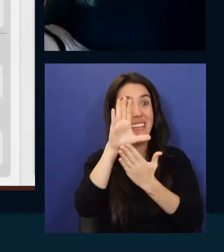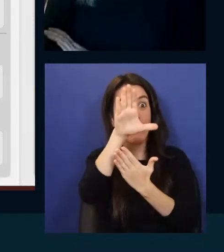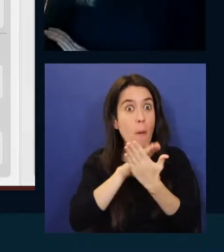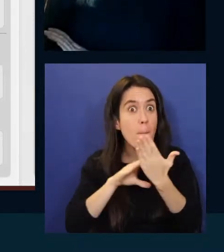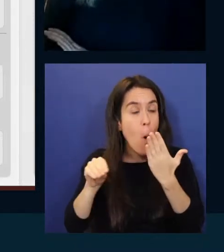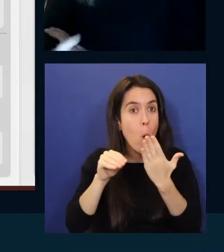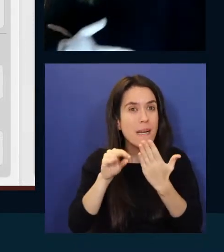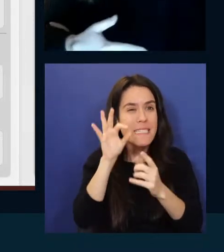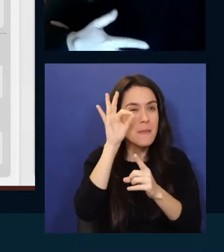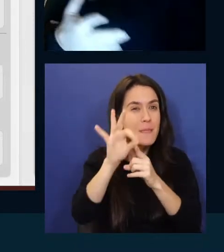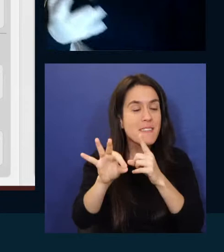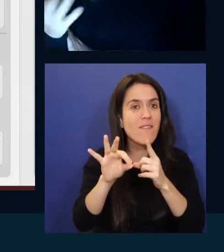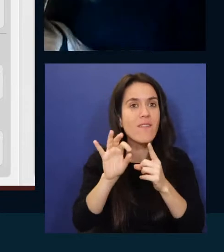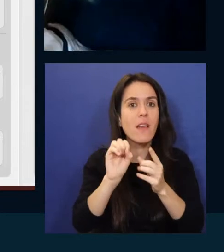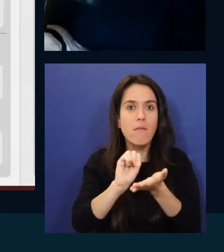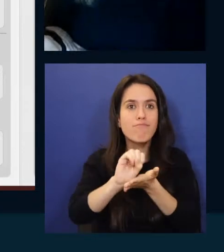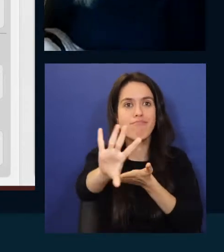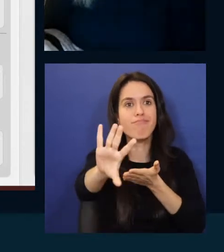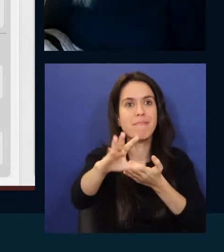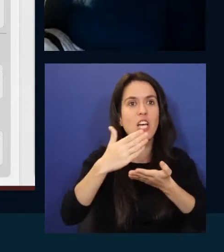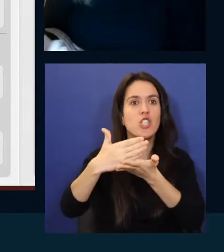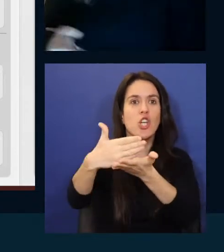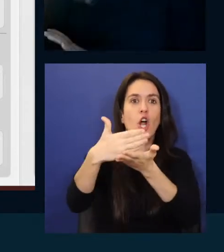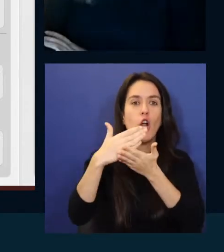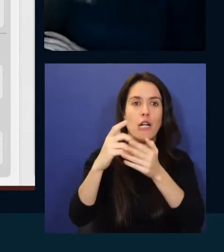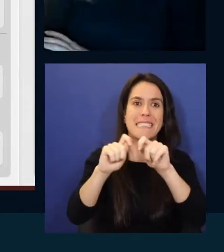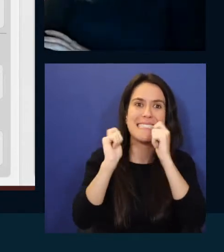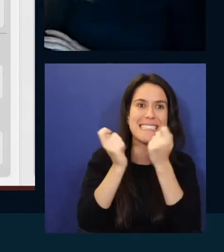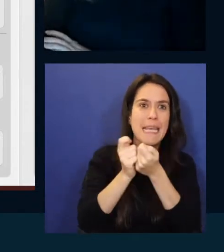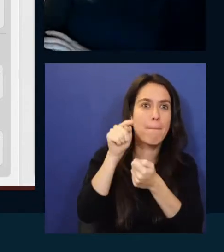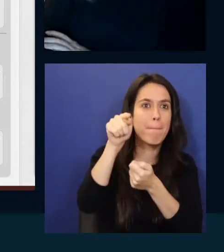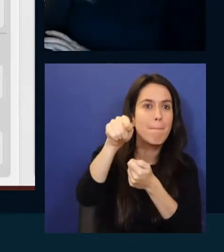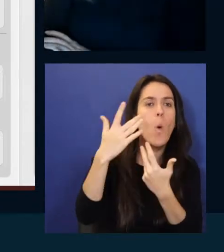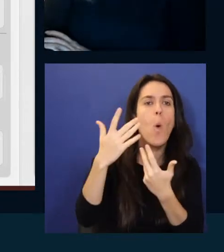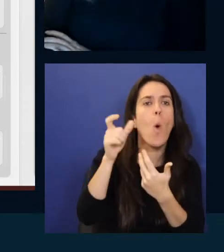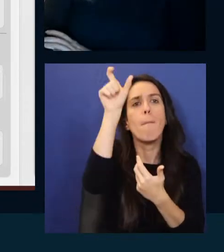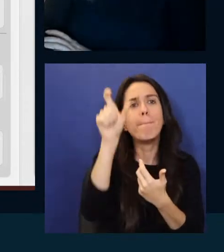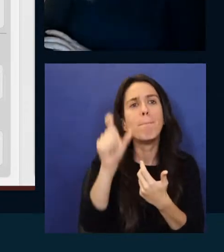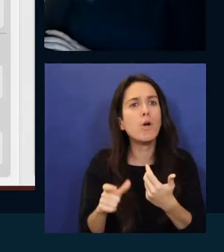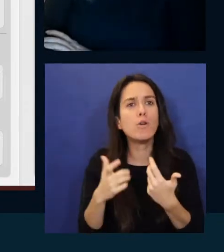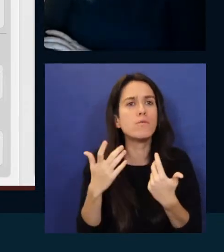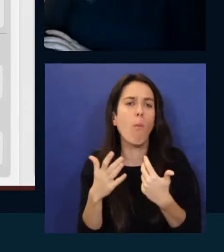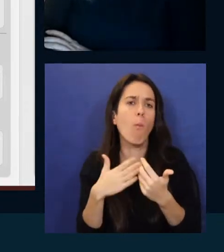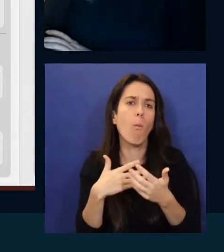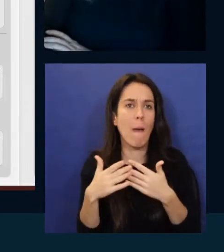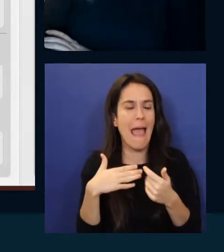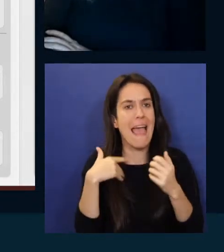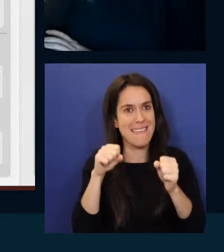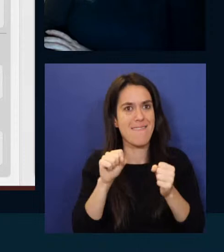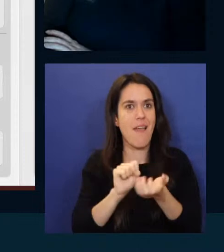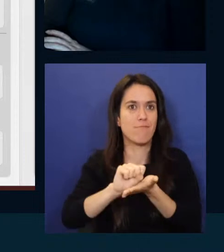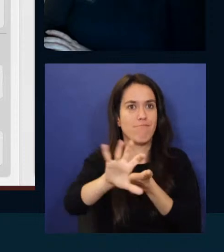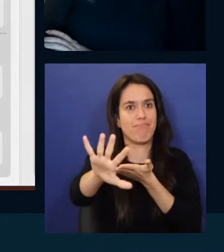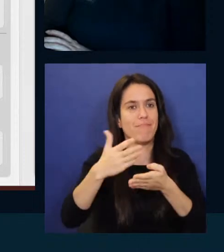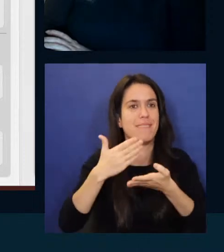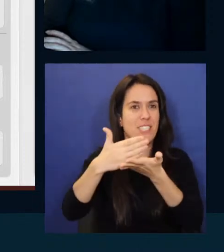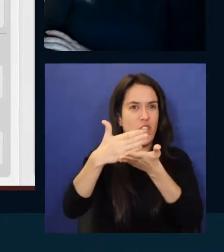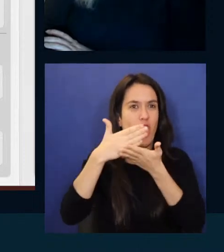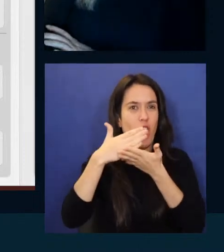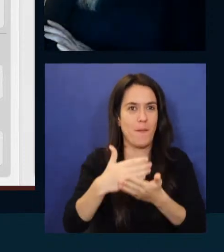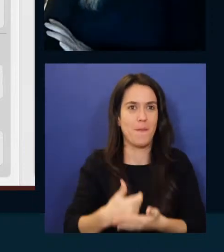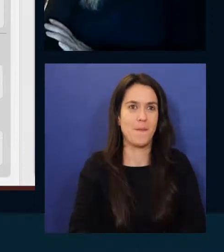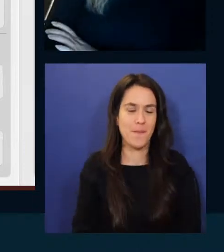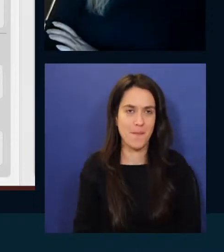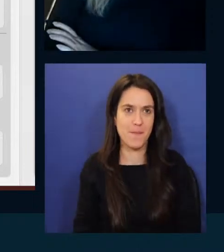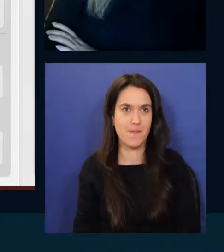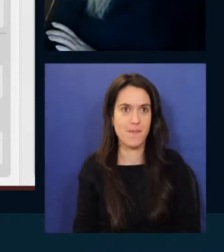to a team or a team member or whoever I would like to share this specific report to.